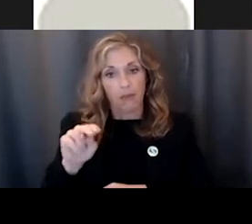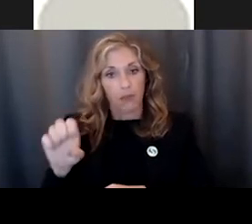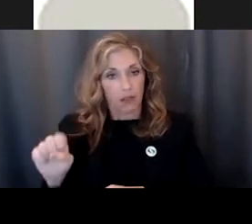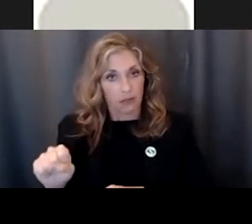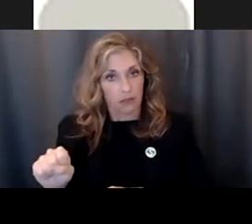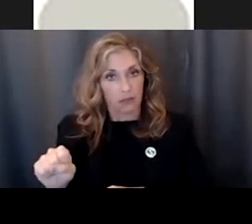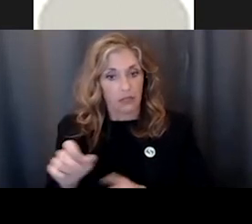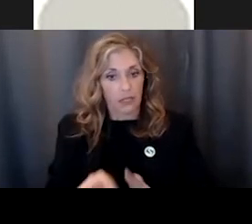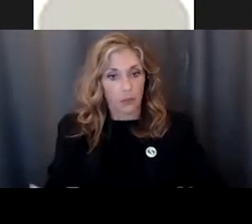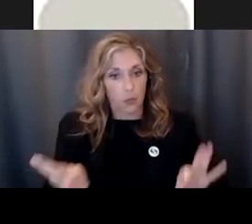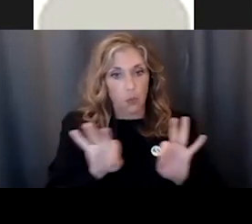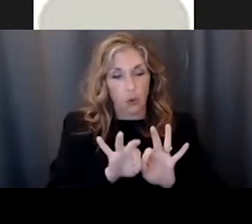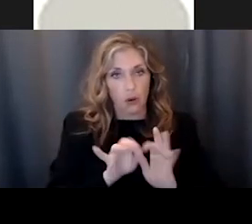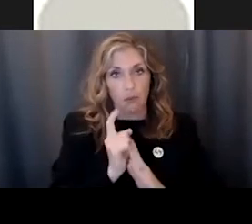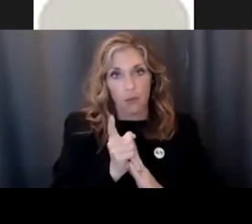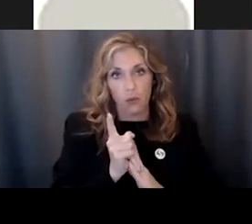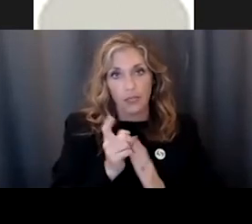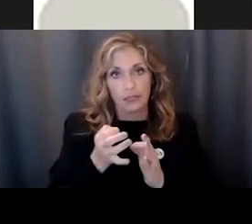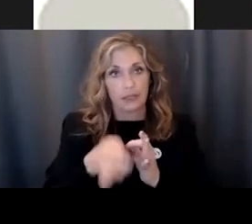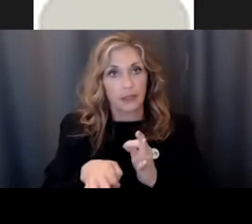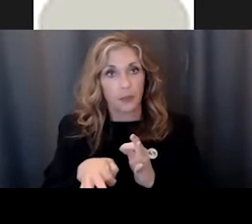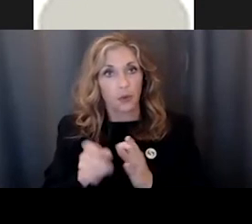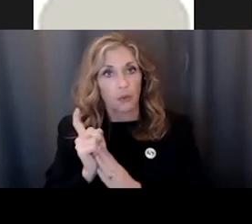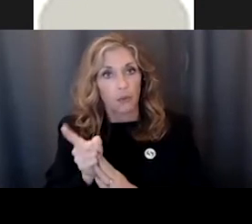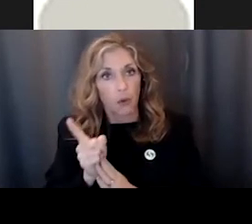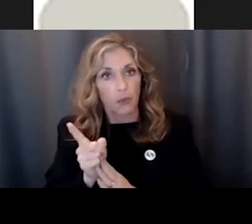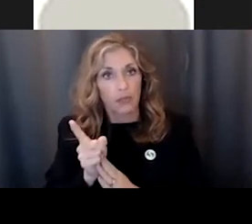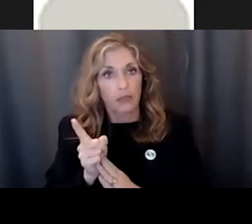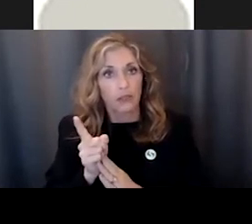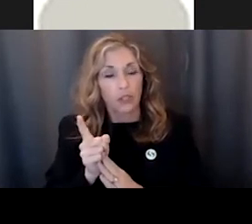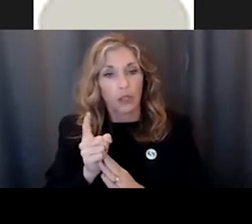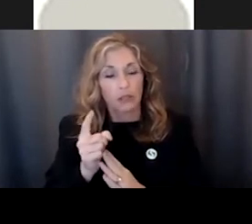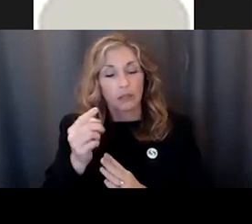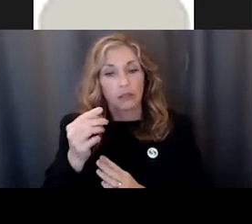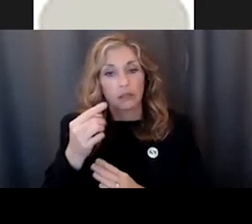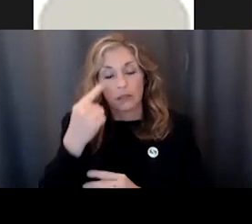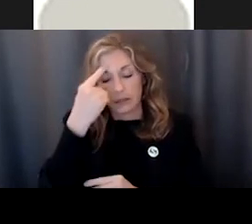important moments, simple moments, just being mindful.